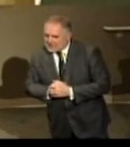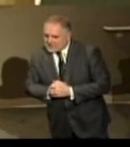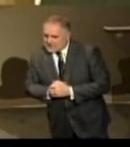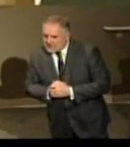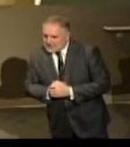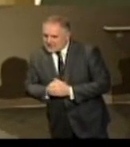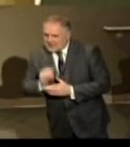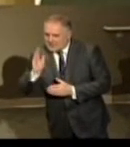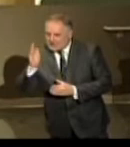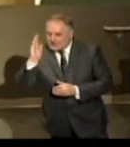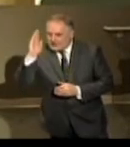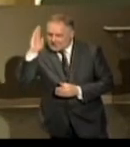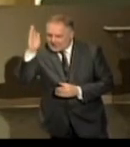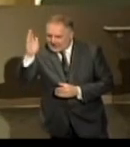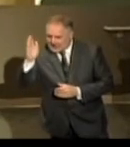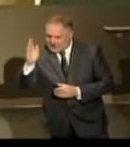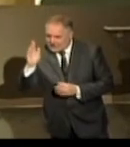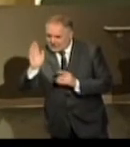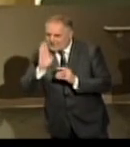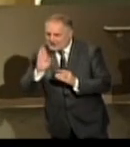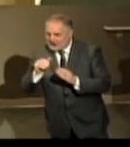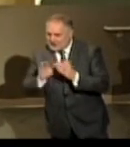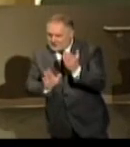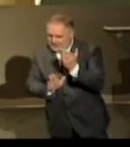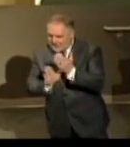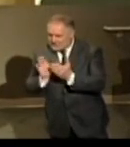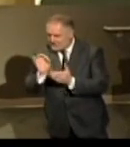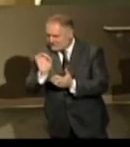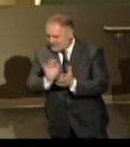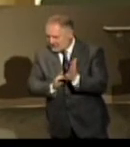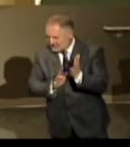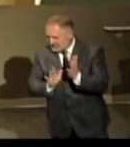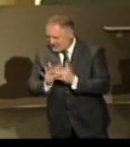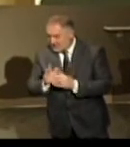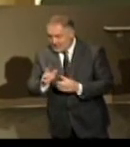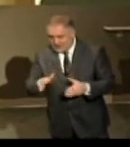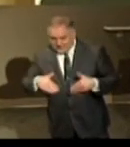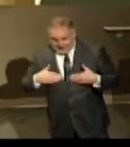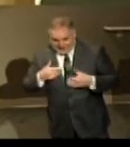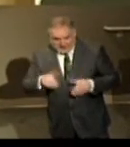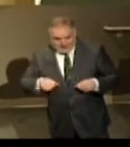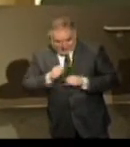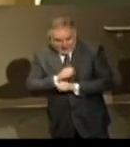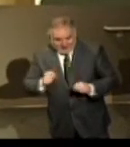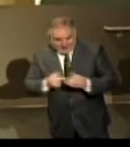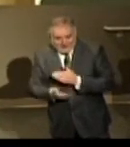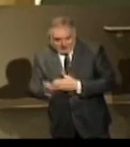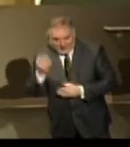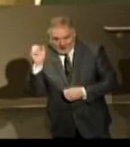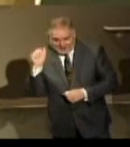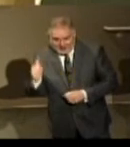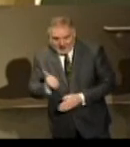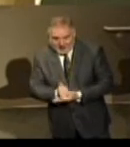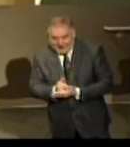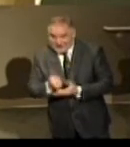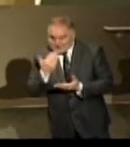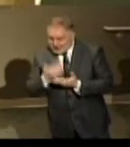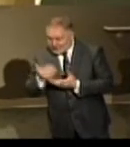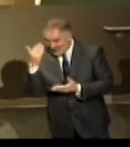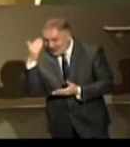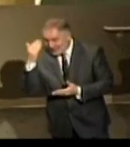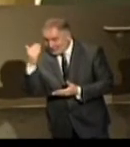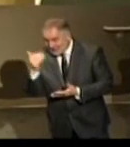One of these days, we're going to go to be in the presence of Jesus. Let me ask you a question. Are you glad you're saved this morning? Amen. It's good to know Christ, isn't it?